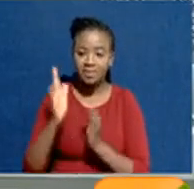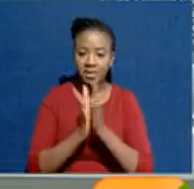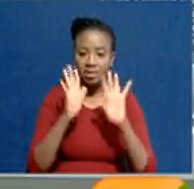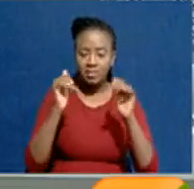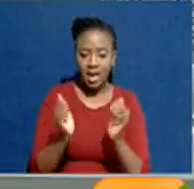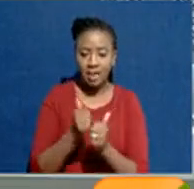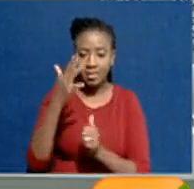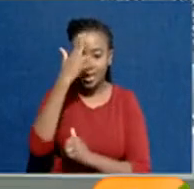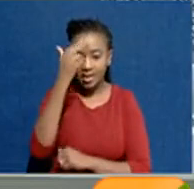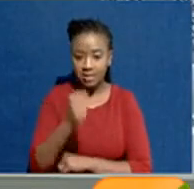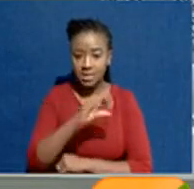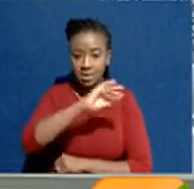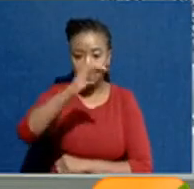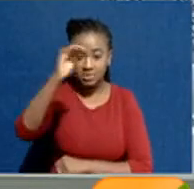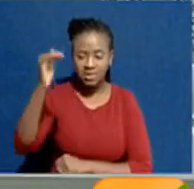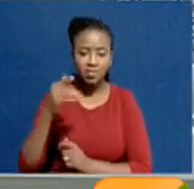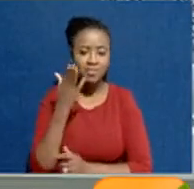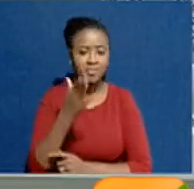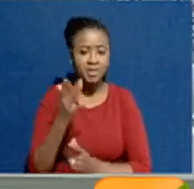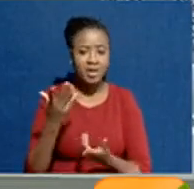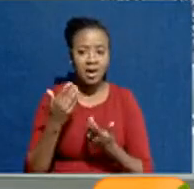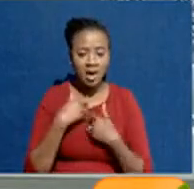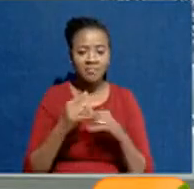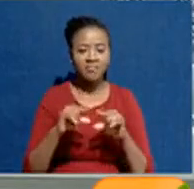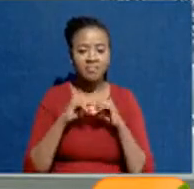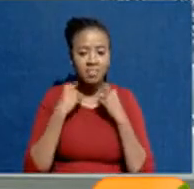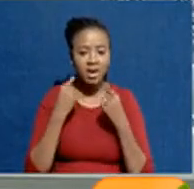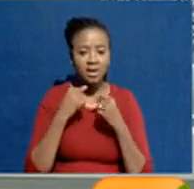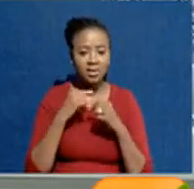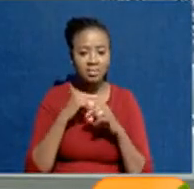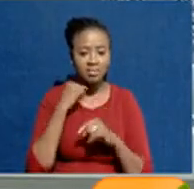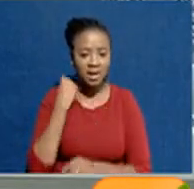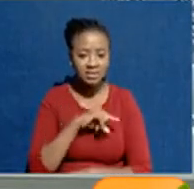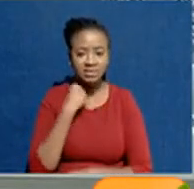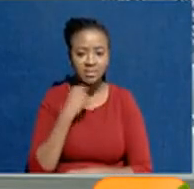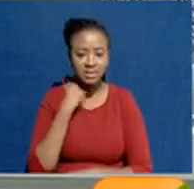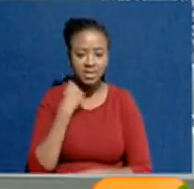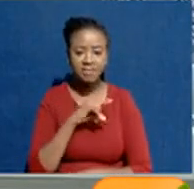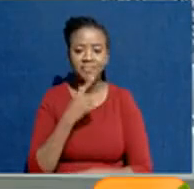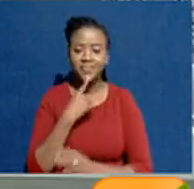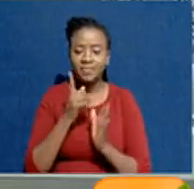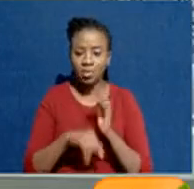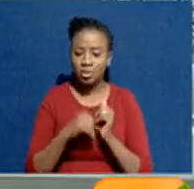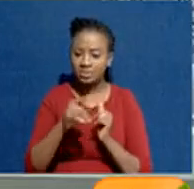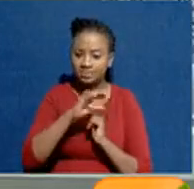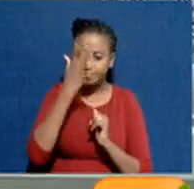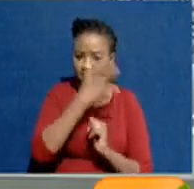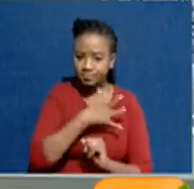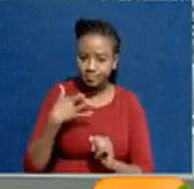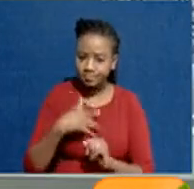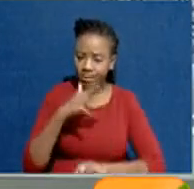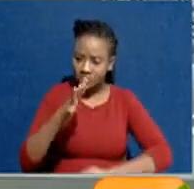grounds in Kajiado Town, where bishops reiterated that the Catholic fraternity is supporting the government to fulfill